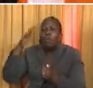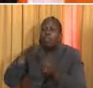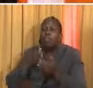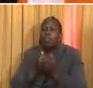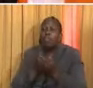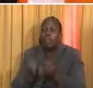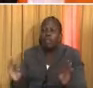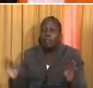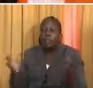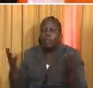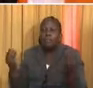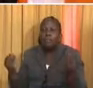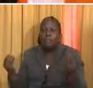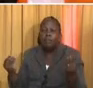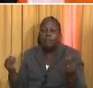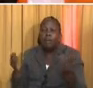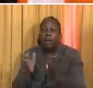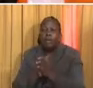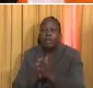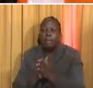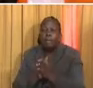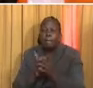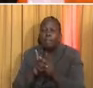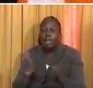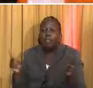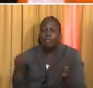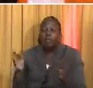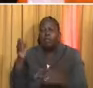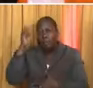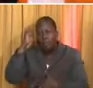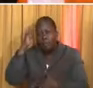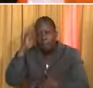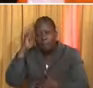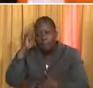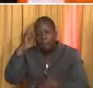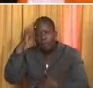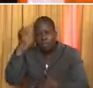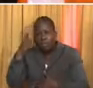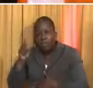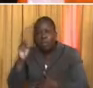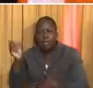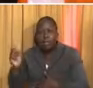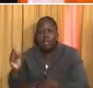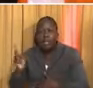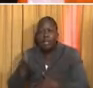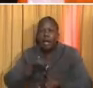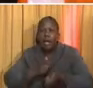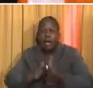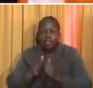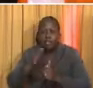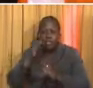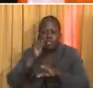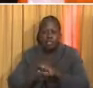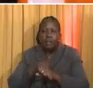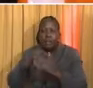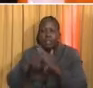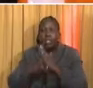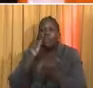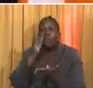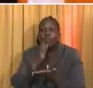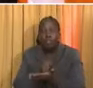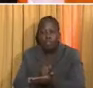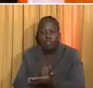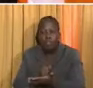flexibility, and peace of mind as possible. Because the President's actions while in office are actions of